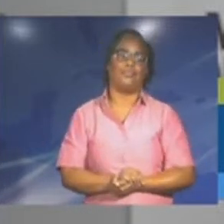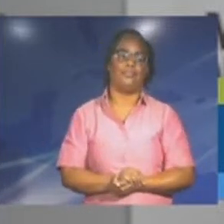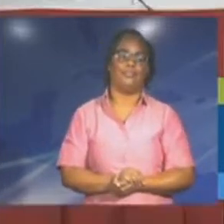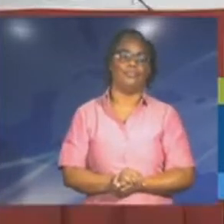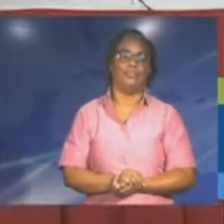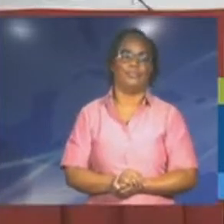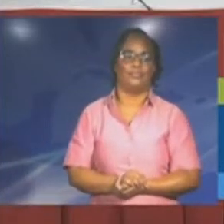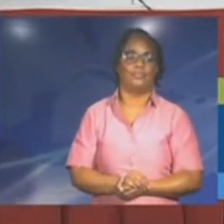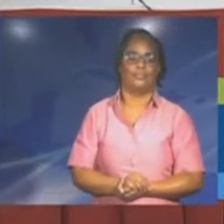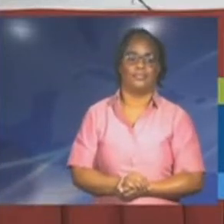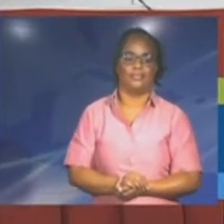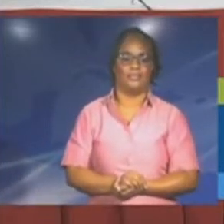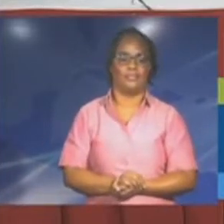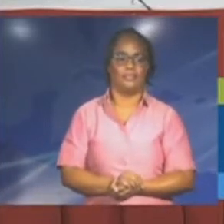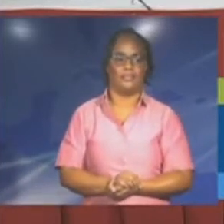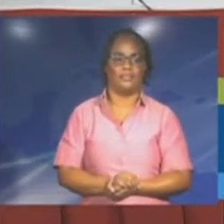leave.